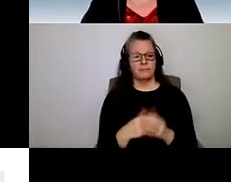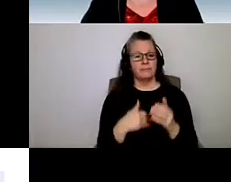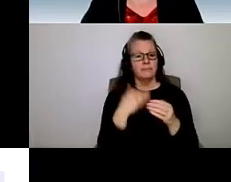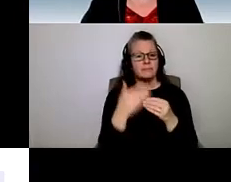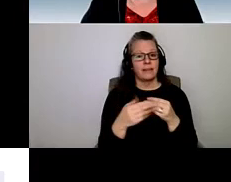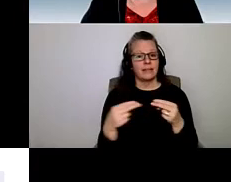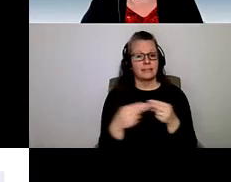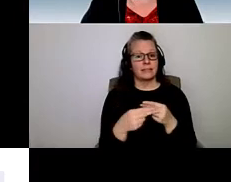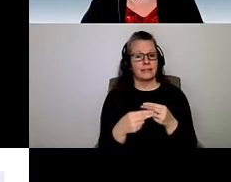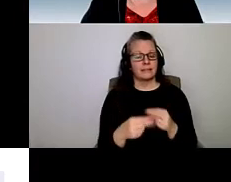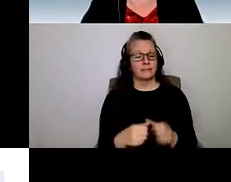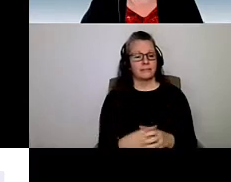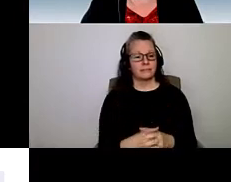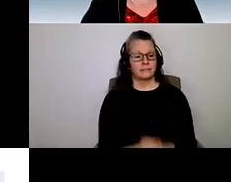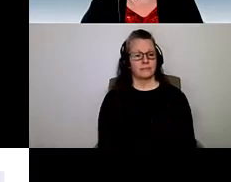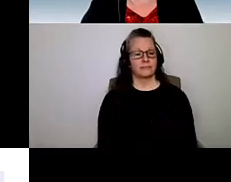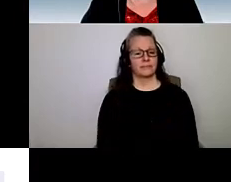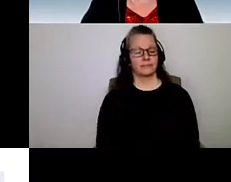please.